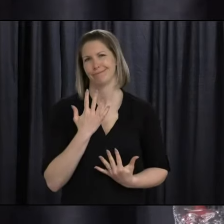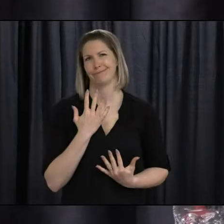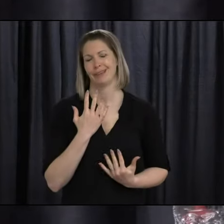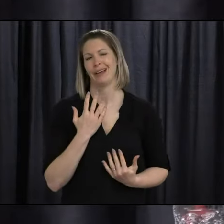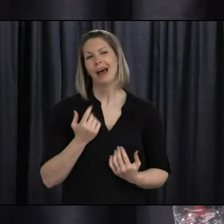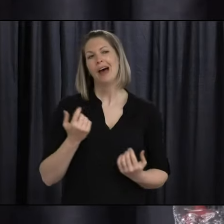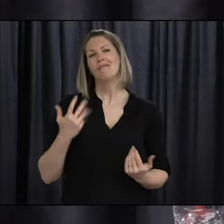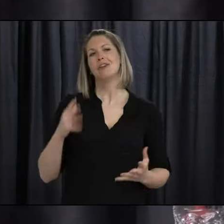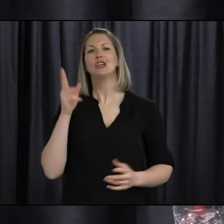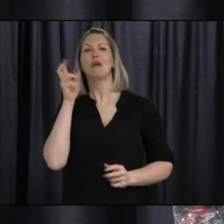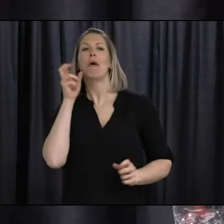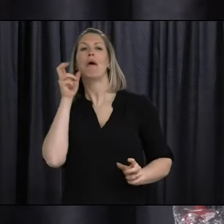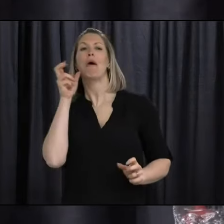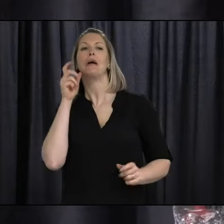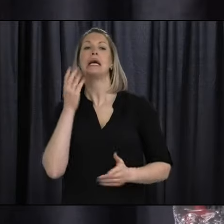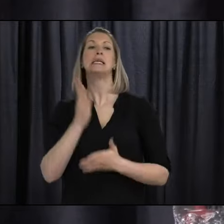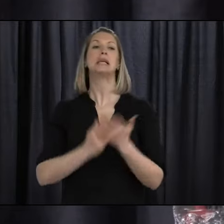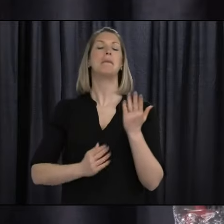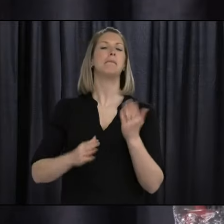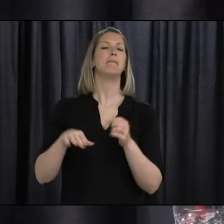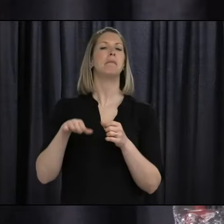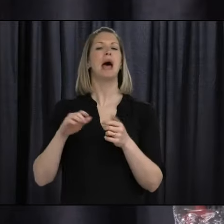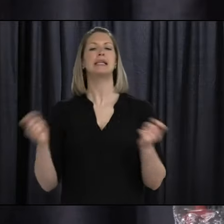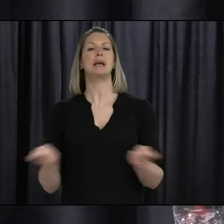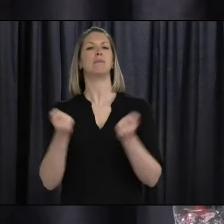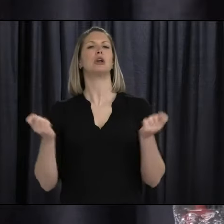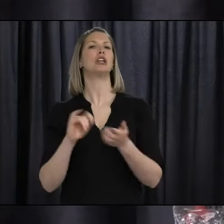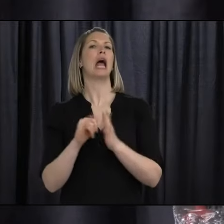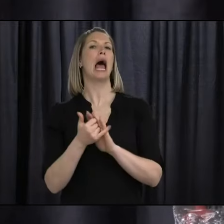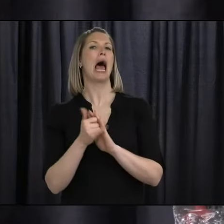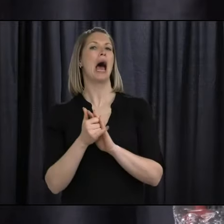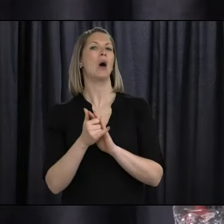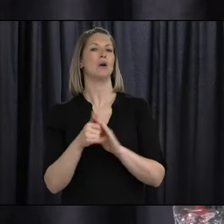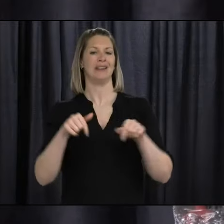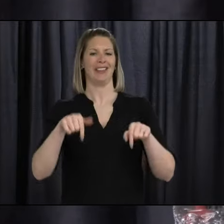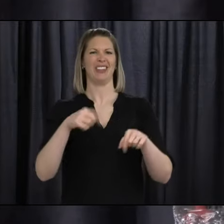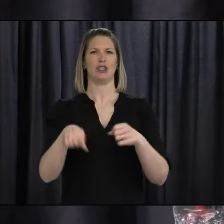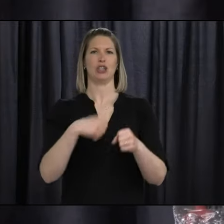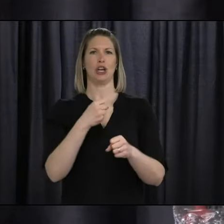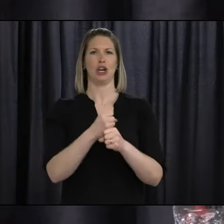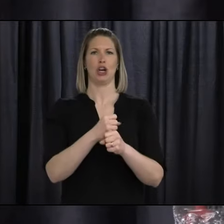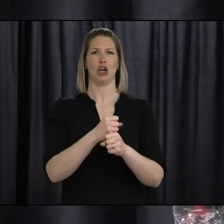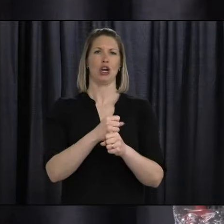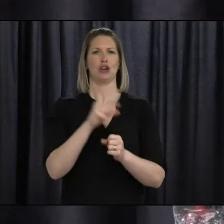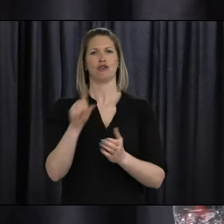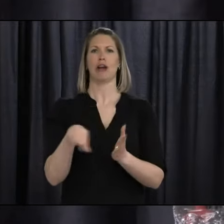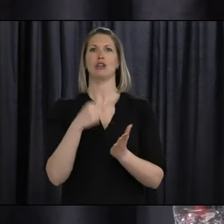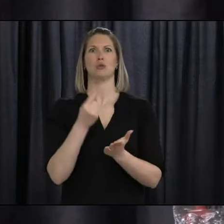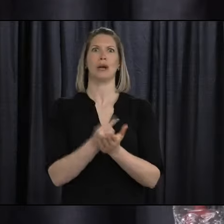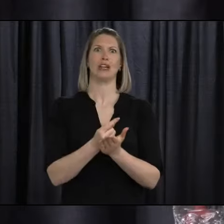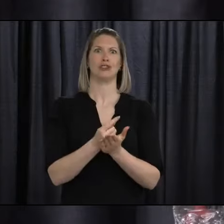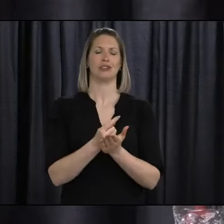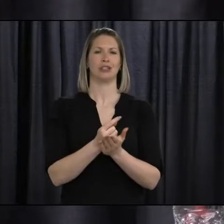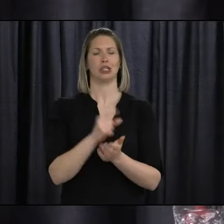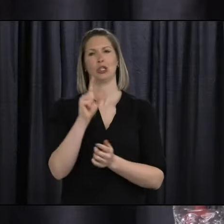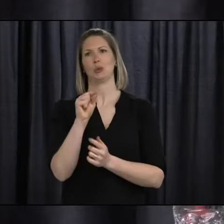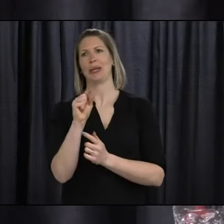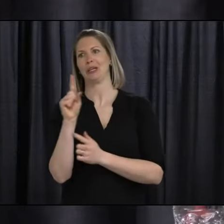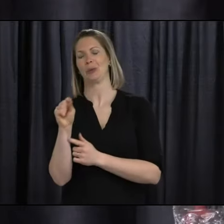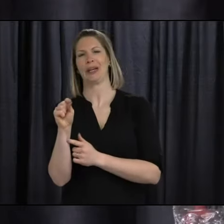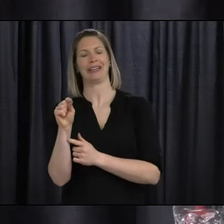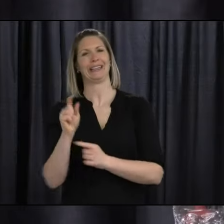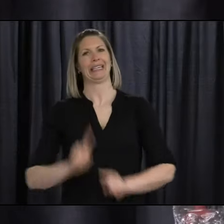celebrate those, recognizing that this will be a grad unlike any other for the graduating class of 2020.